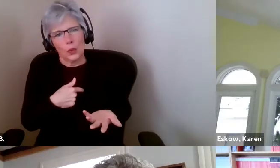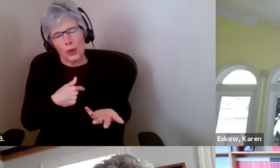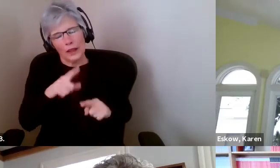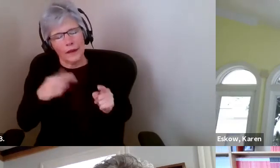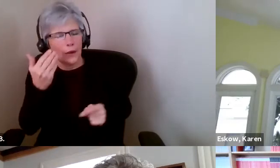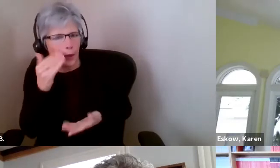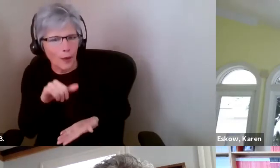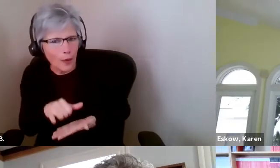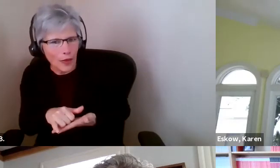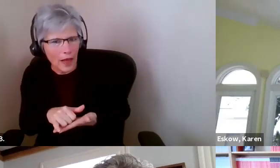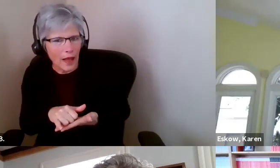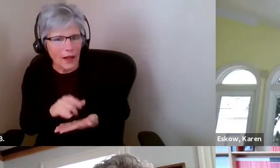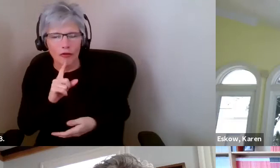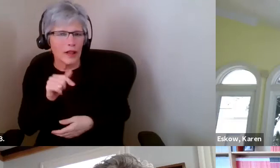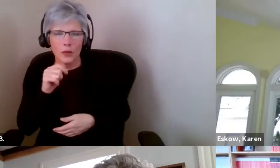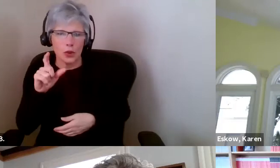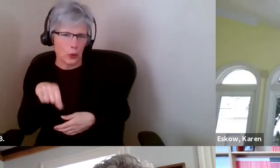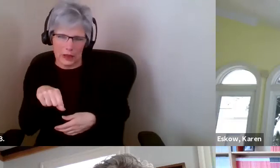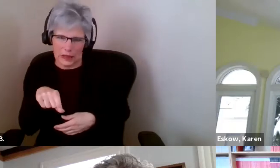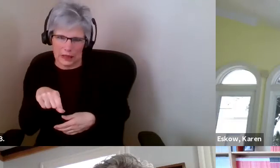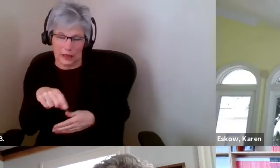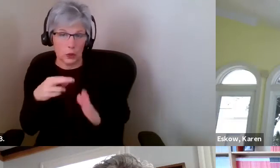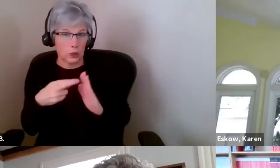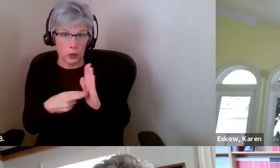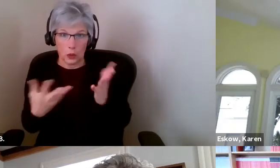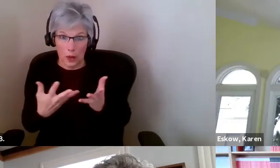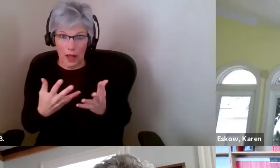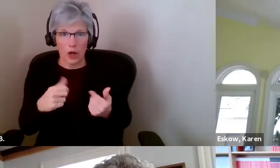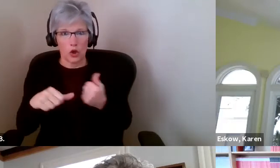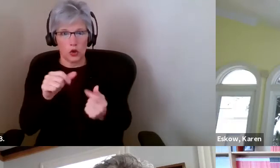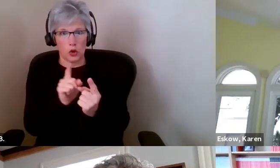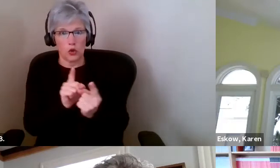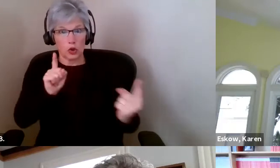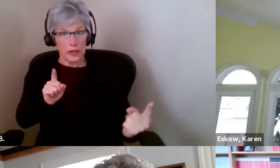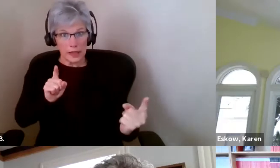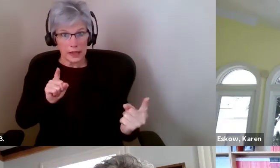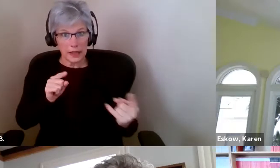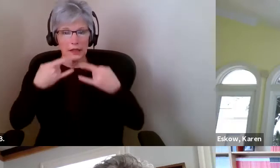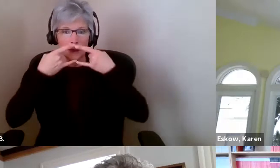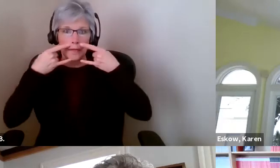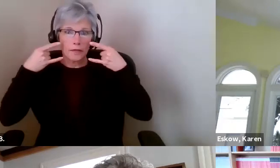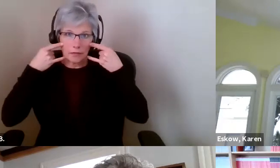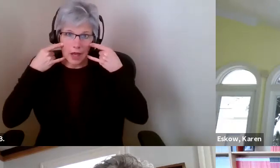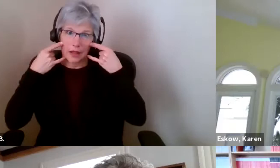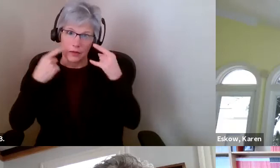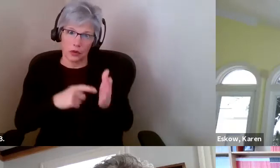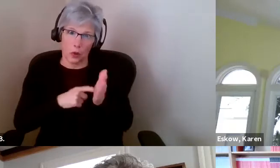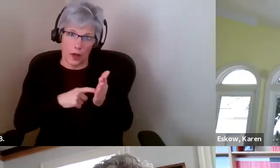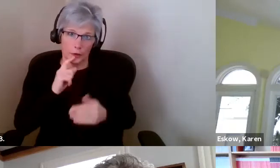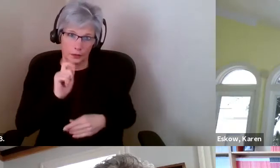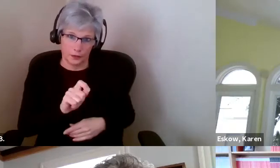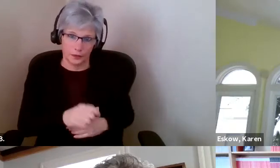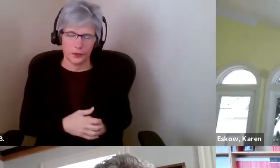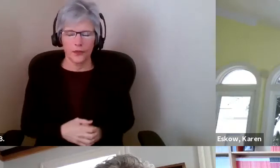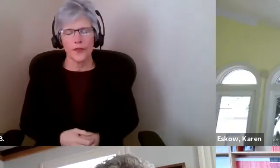The reality is mask on, social distance, that's it. We don't get a choice when we're on campus. If this should happen in